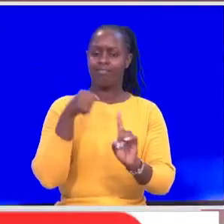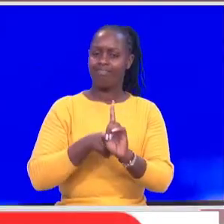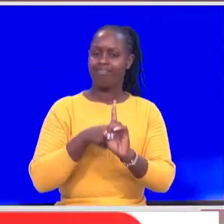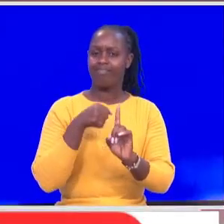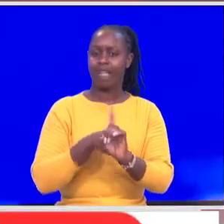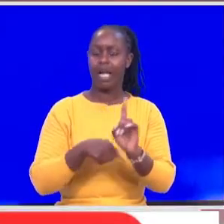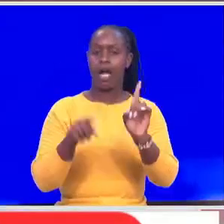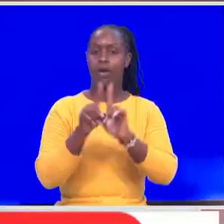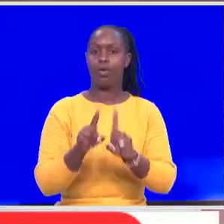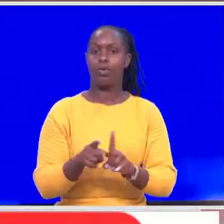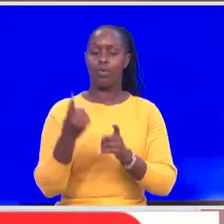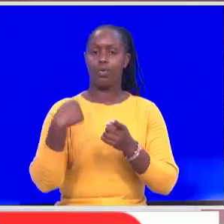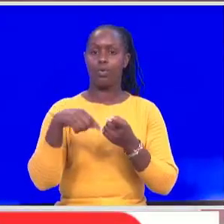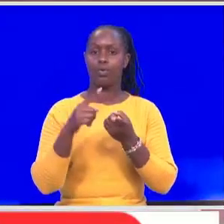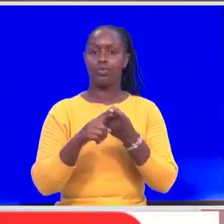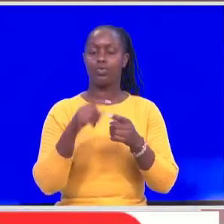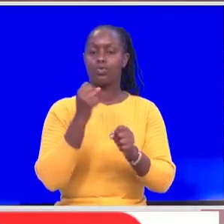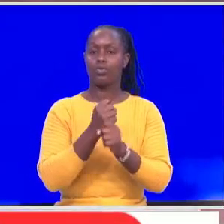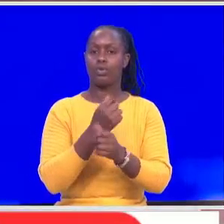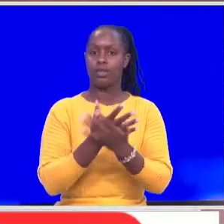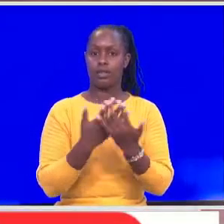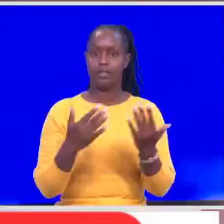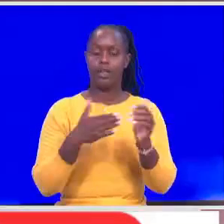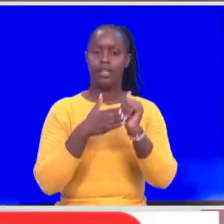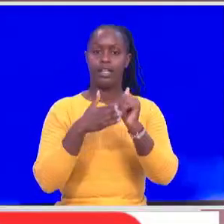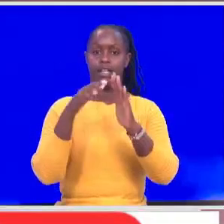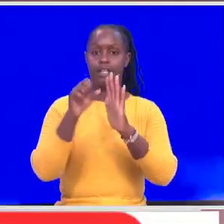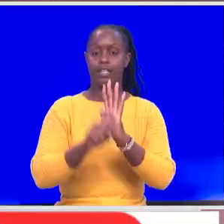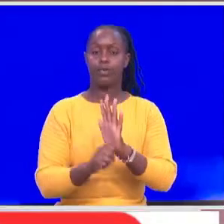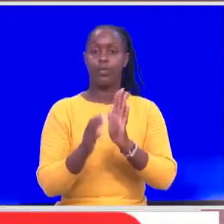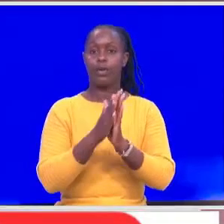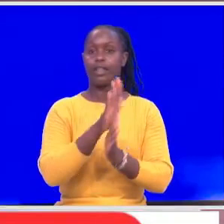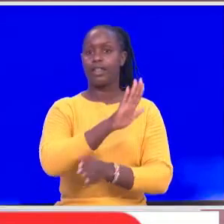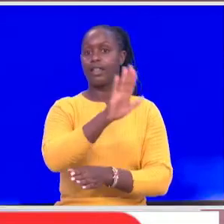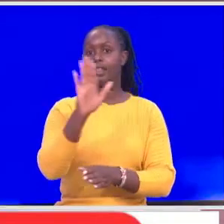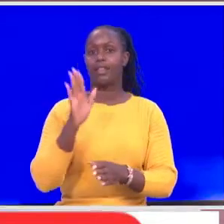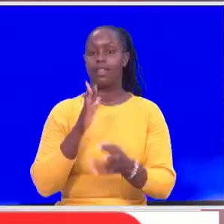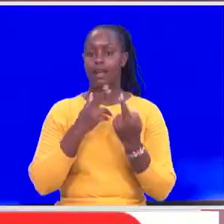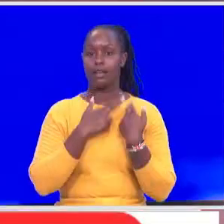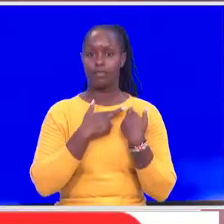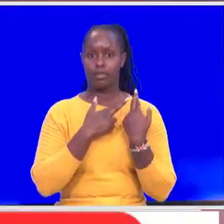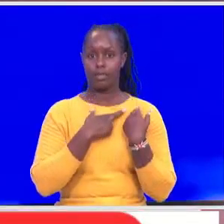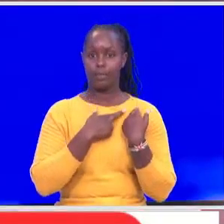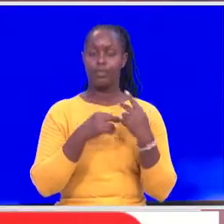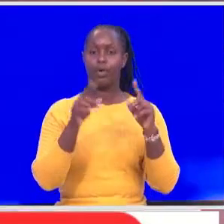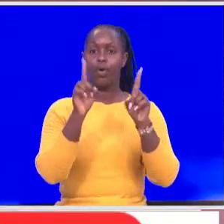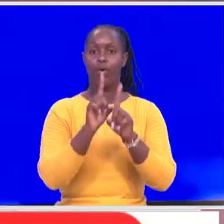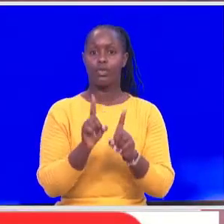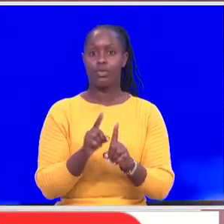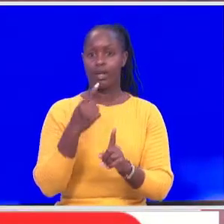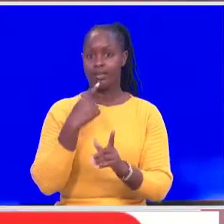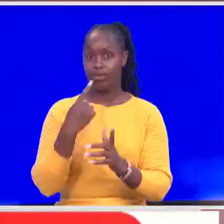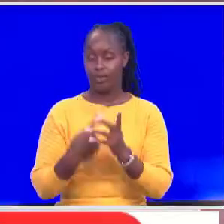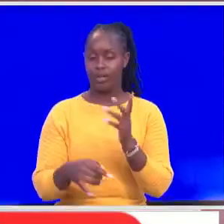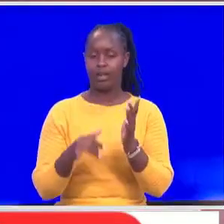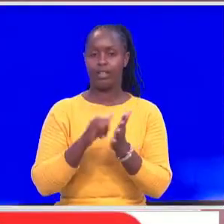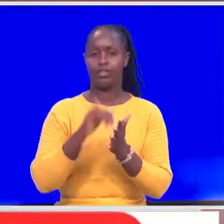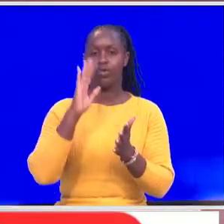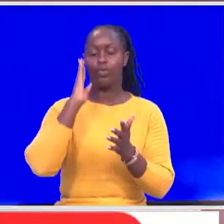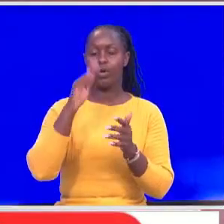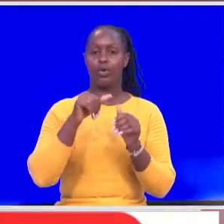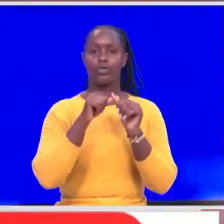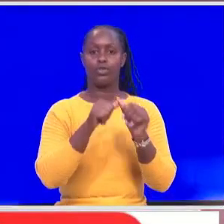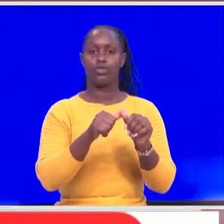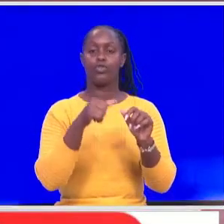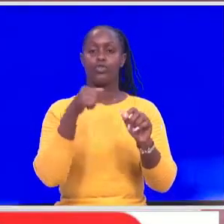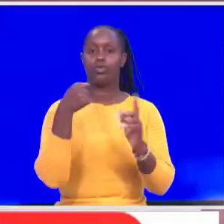katika kuongoza majukumu yao. Aidha, tume hiyo imesisitiza azma yake ya kushughulikia ufisadi ndani